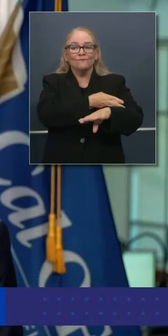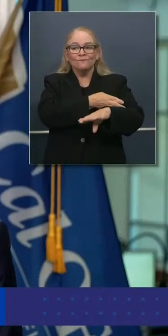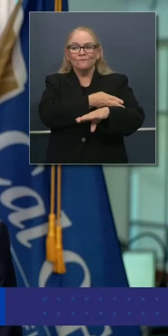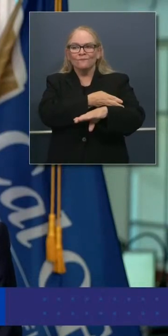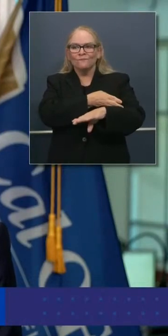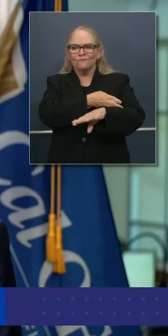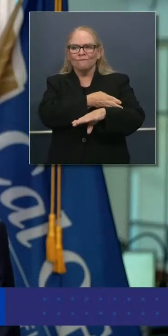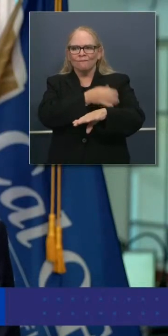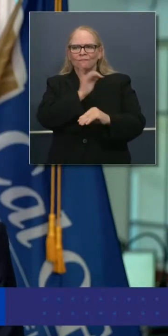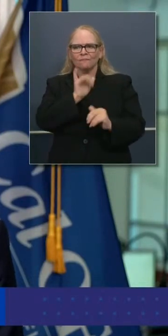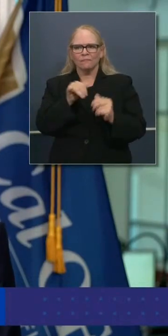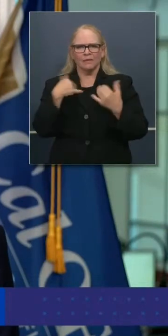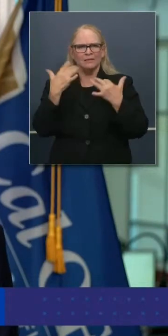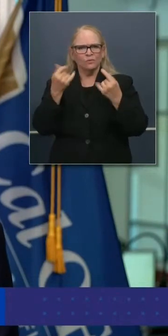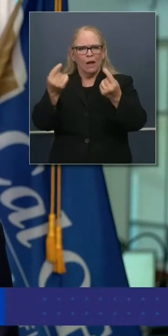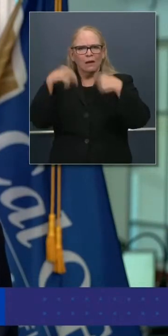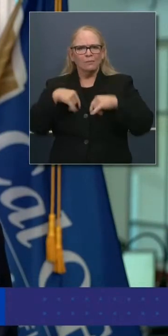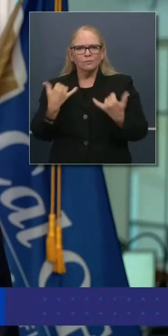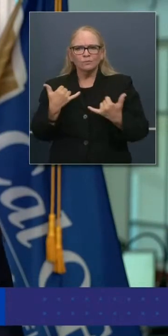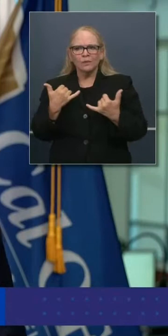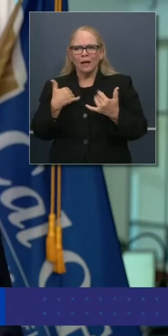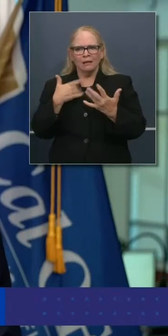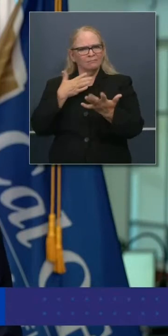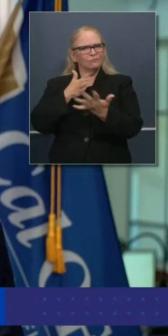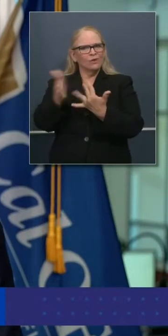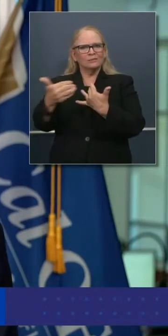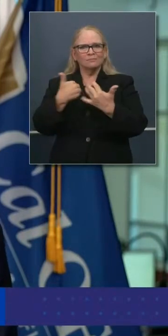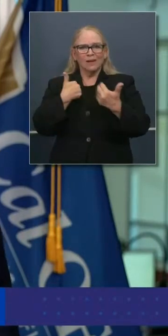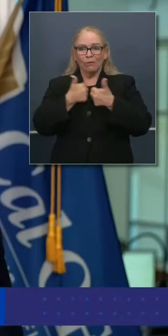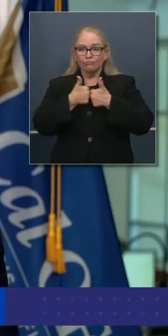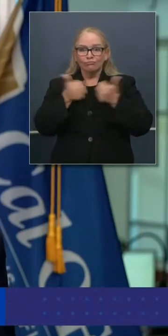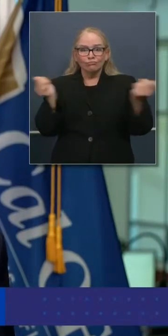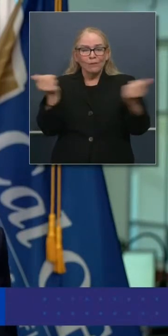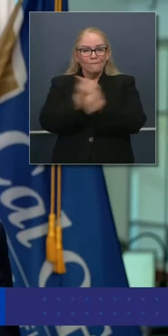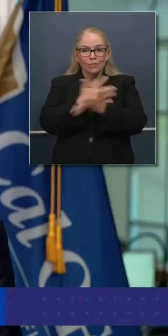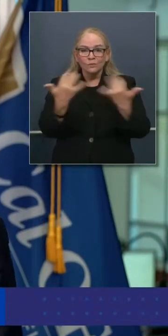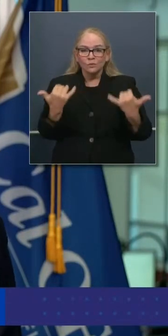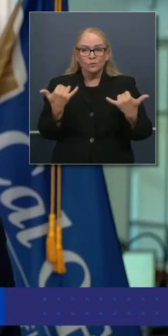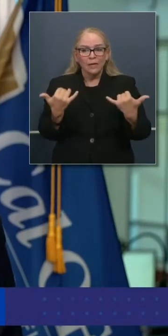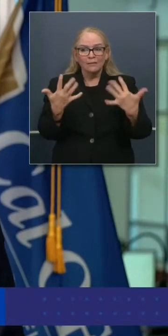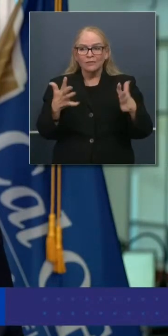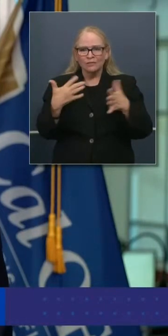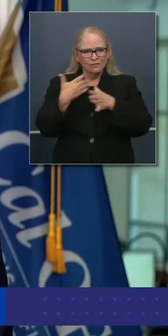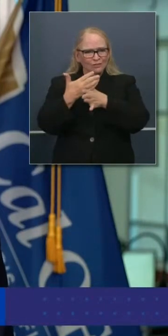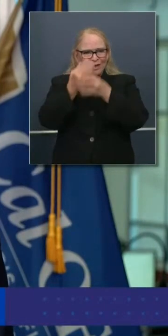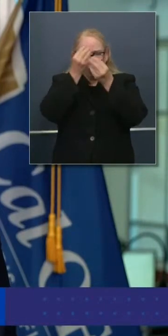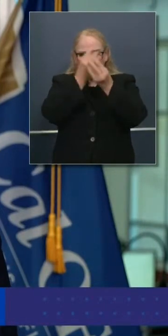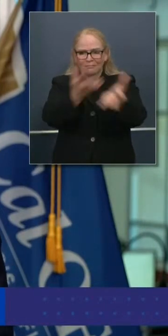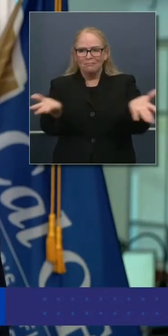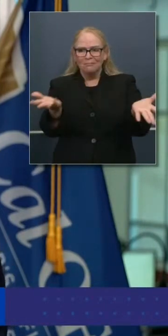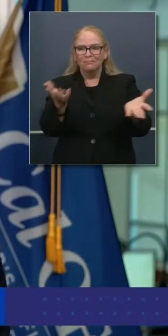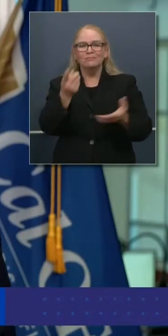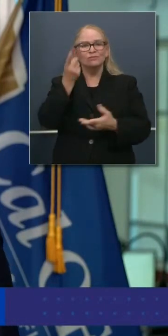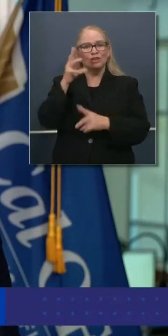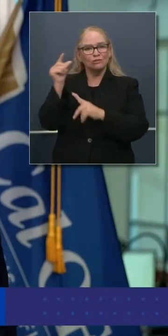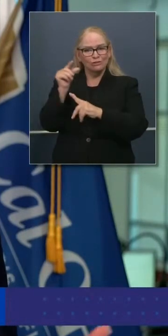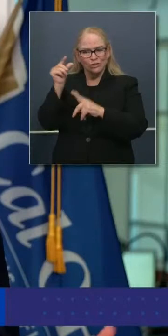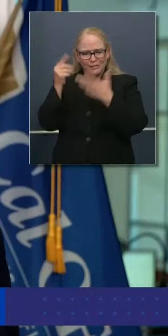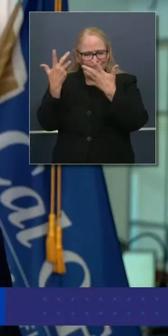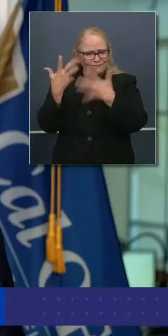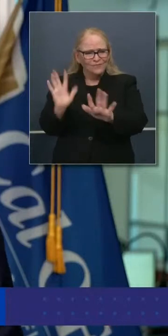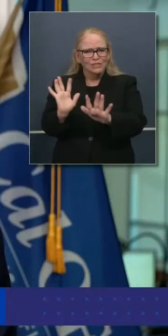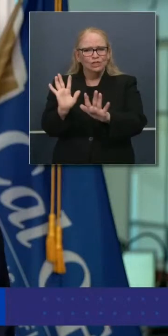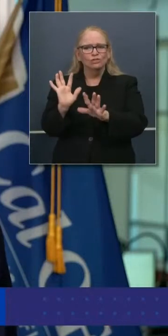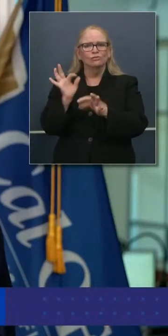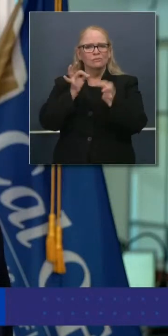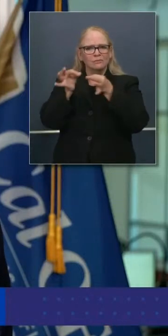here, as transparent as we can be in terms of the announcements we made today. Dr. Galley making some of those personnel announcements, my